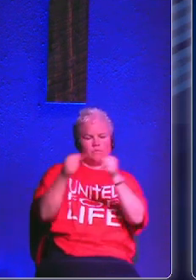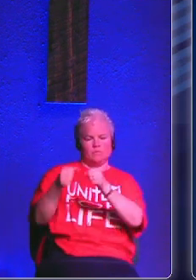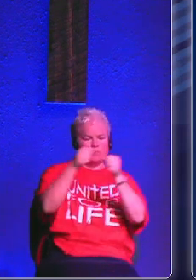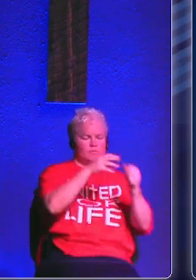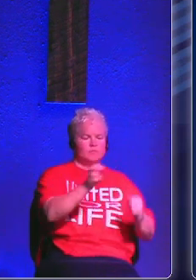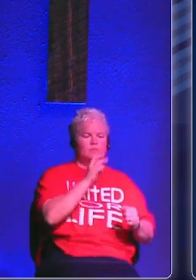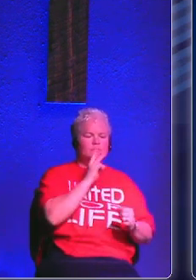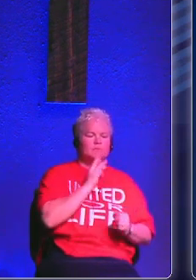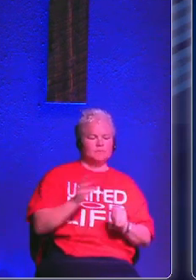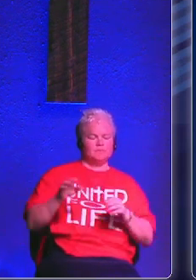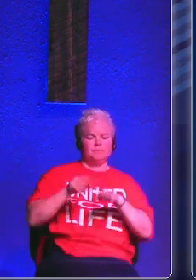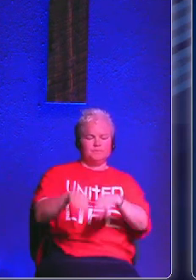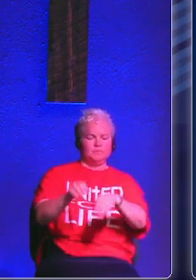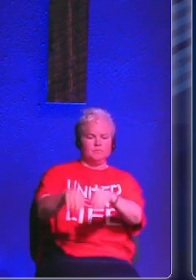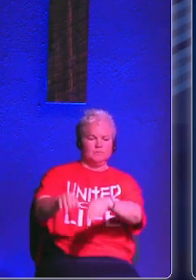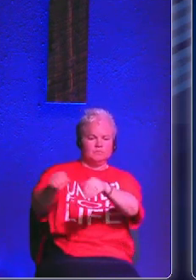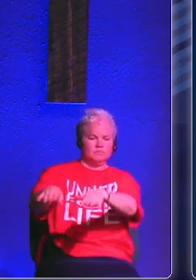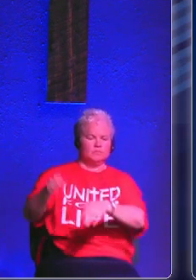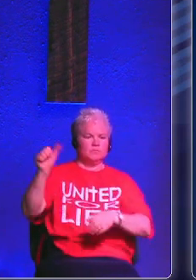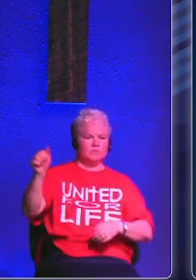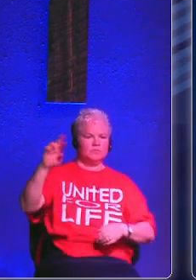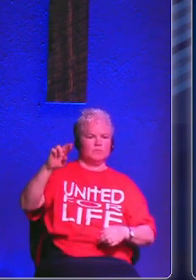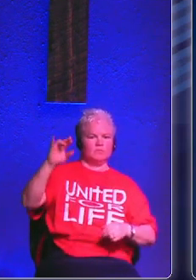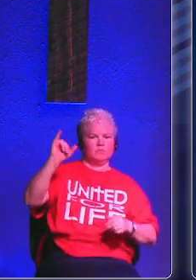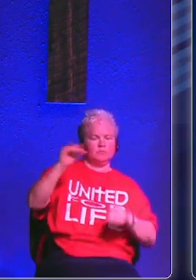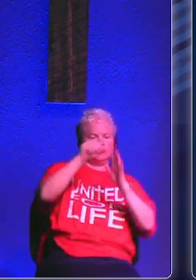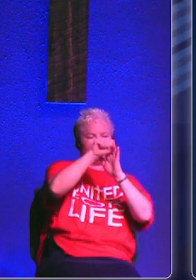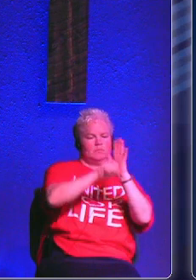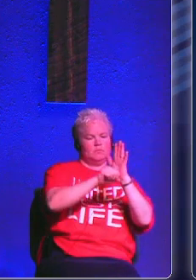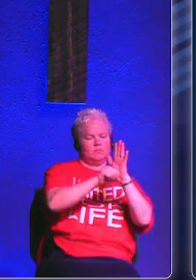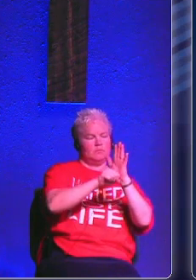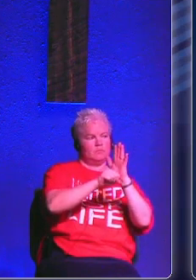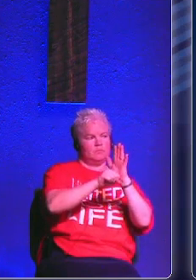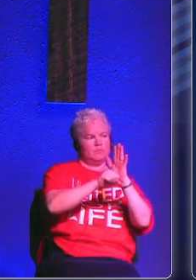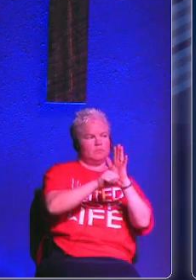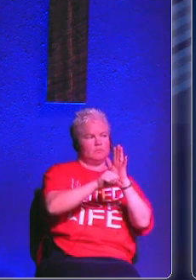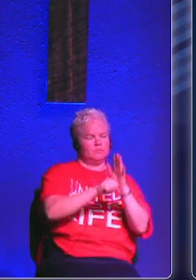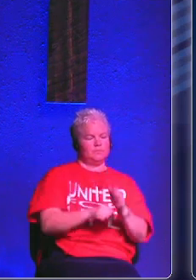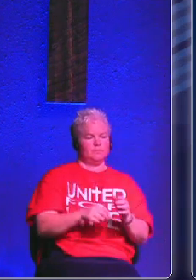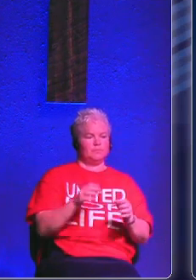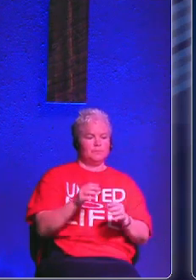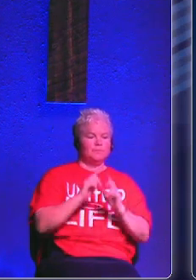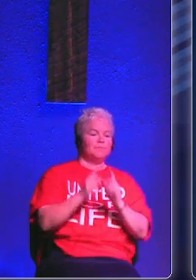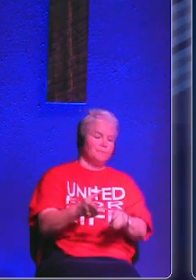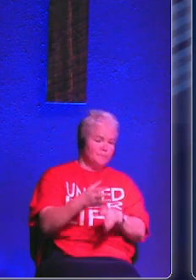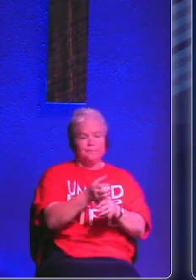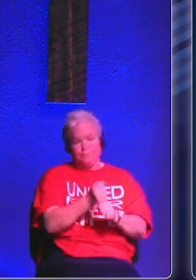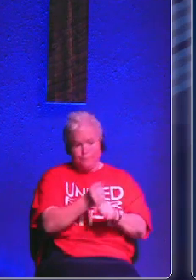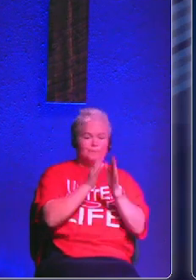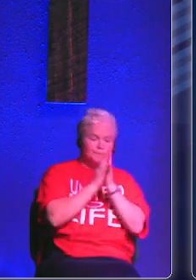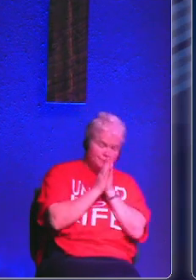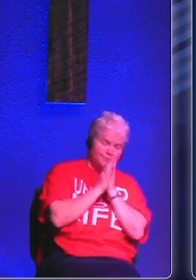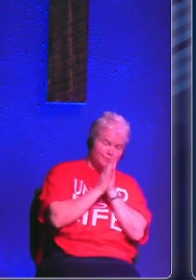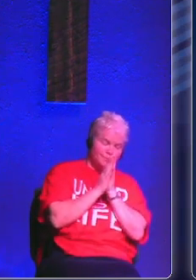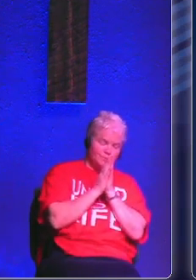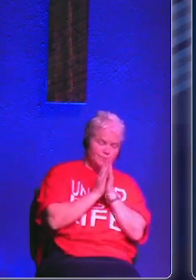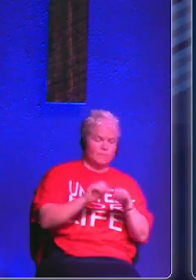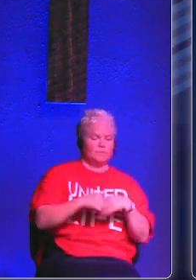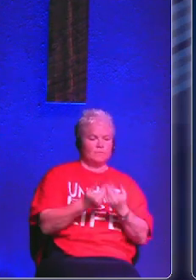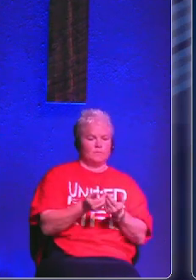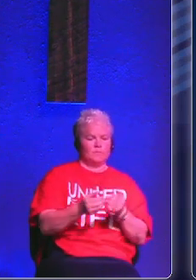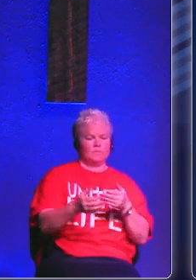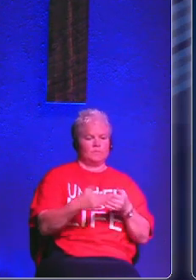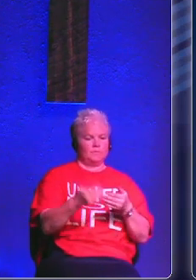oceanfront property in Arizona? You got that for me too? Because a lot of people, it's just like, we got to get them to pray the prayer, so let's tell them